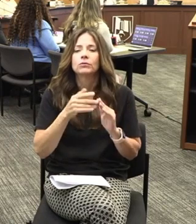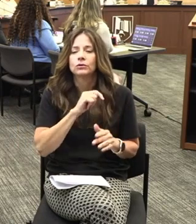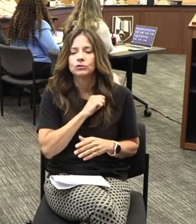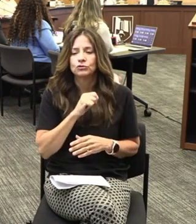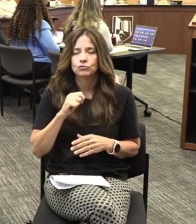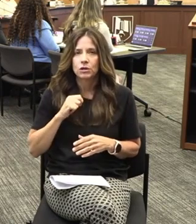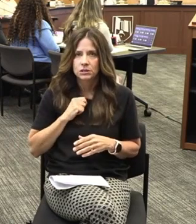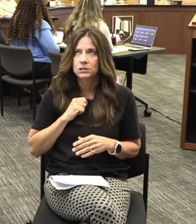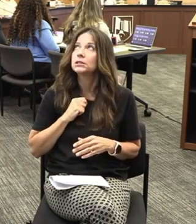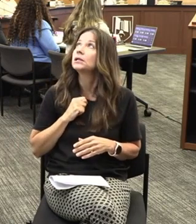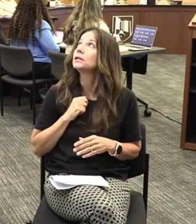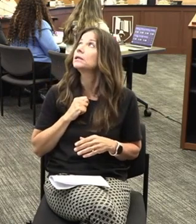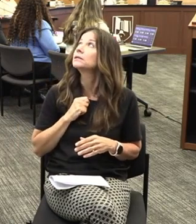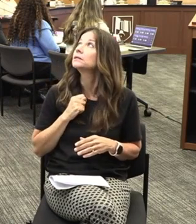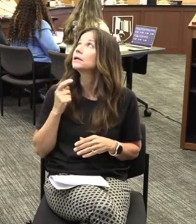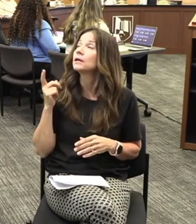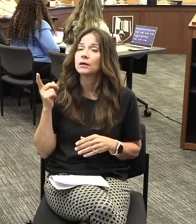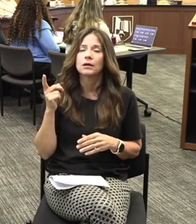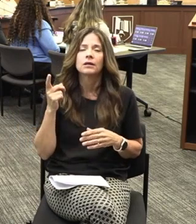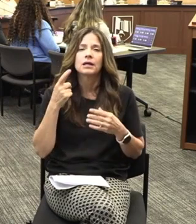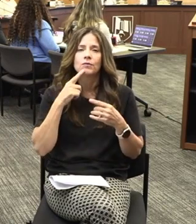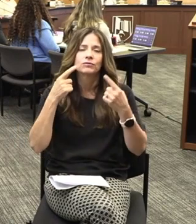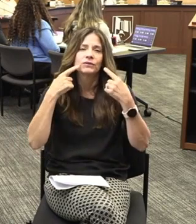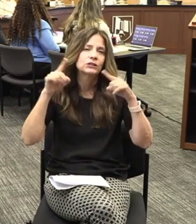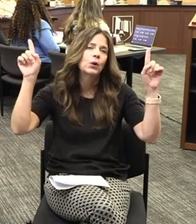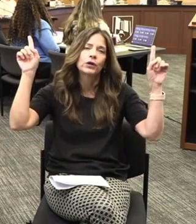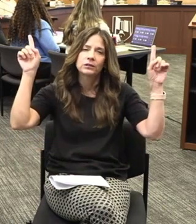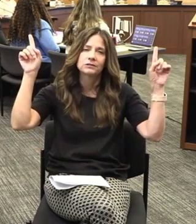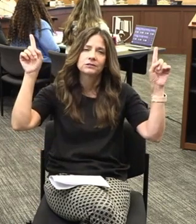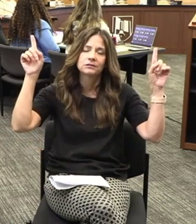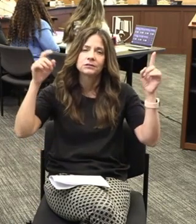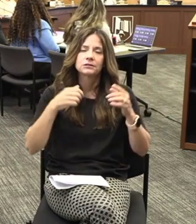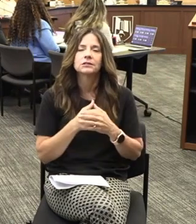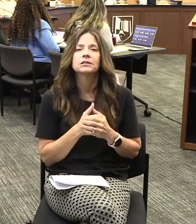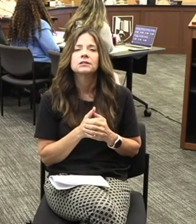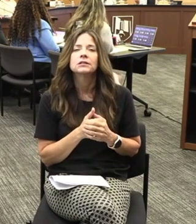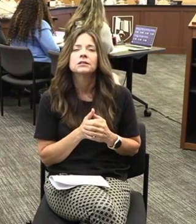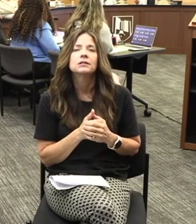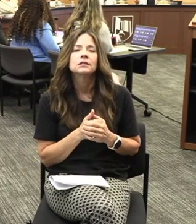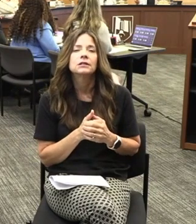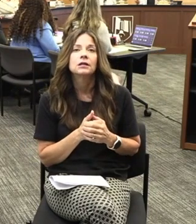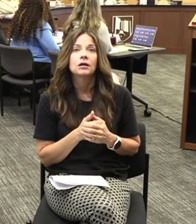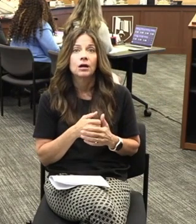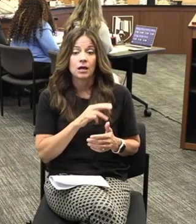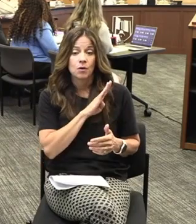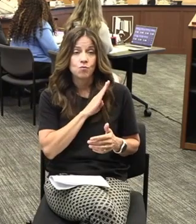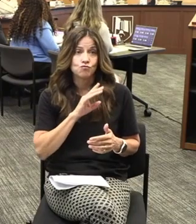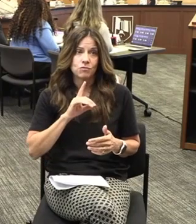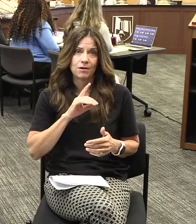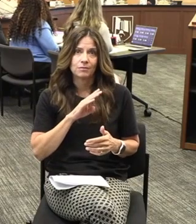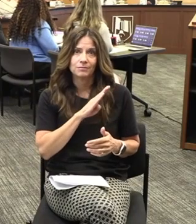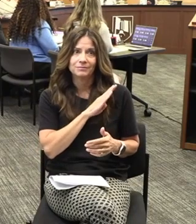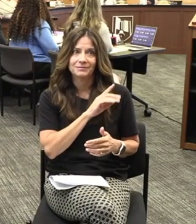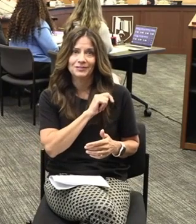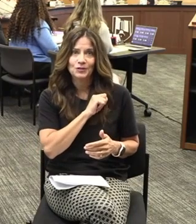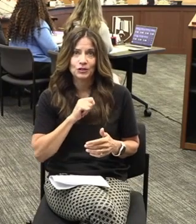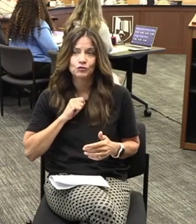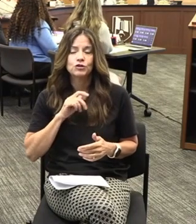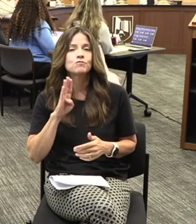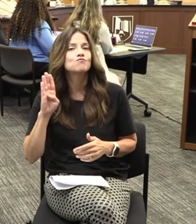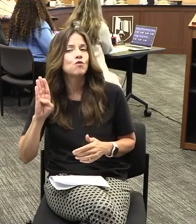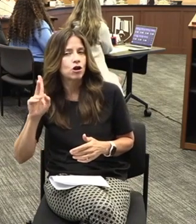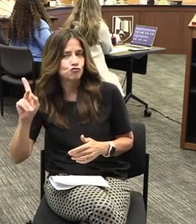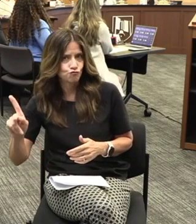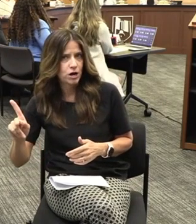trustees, emerged victorious for his student essay. I was on the awards committee. Understood. Very close, but he did